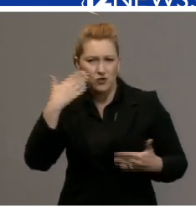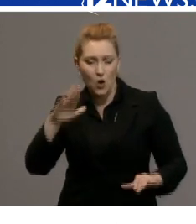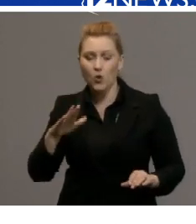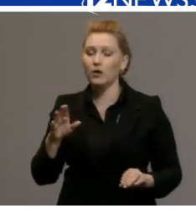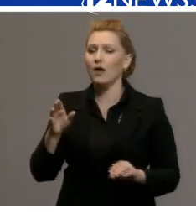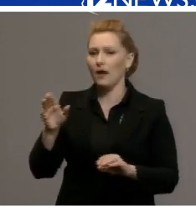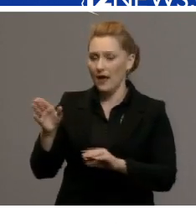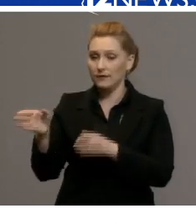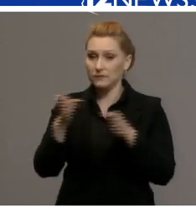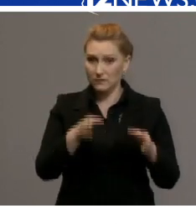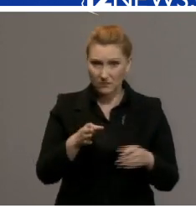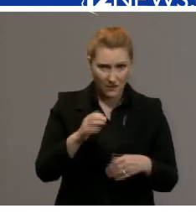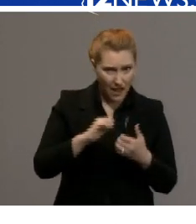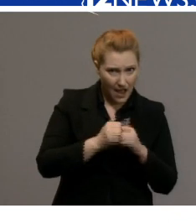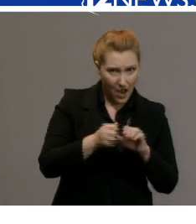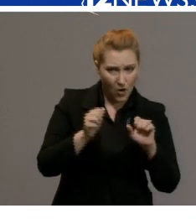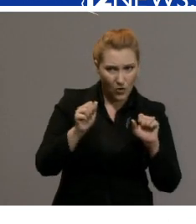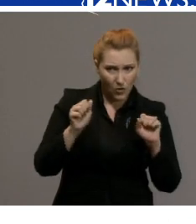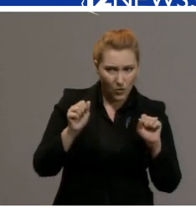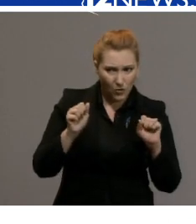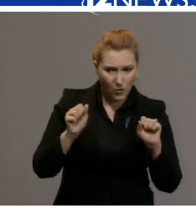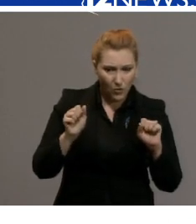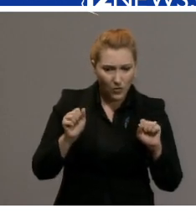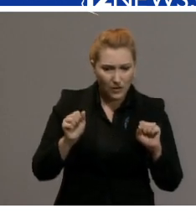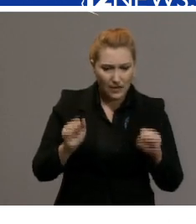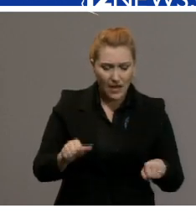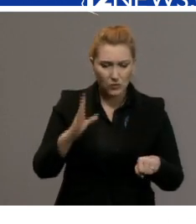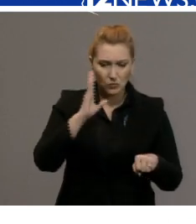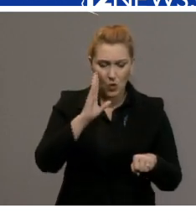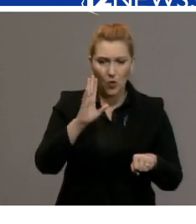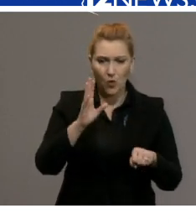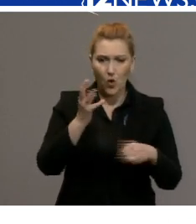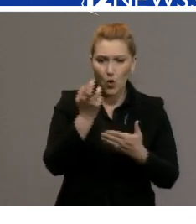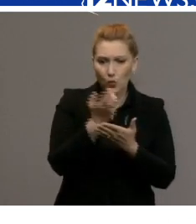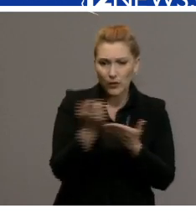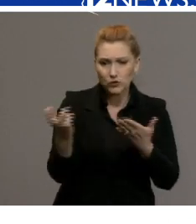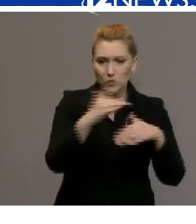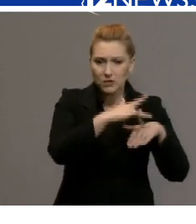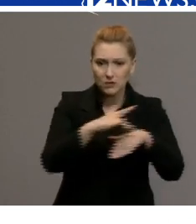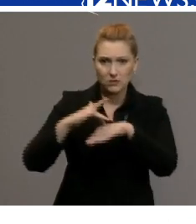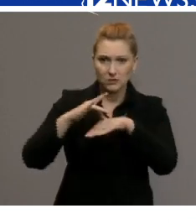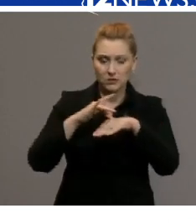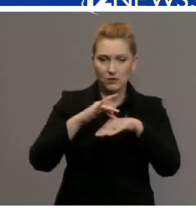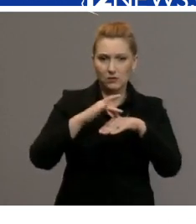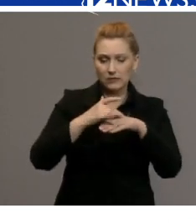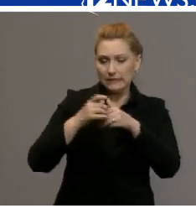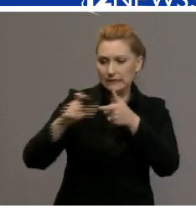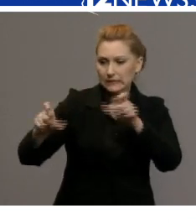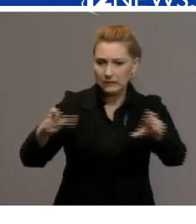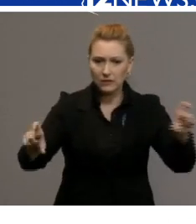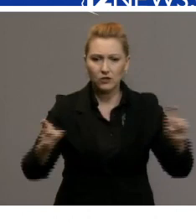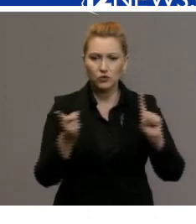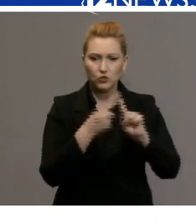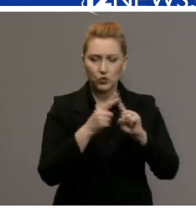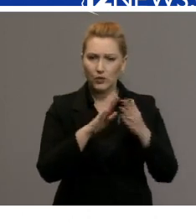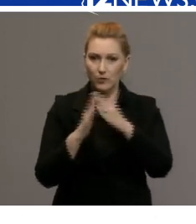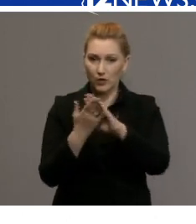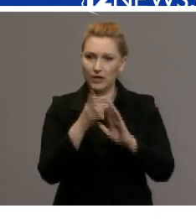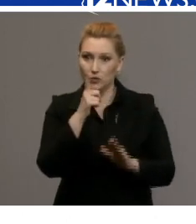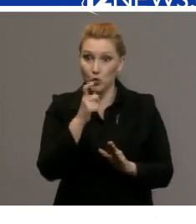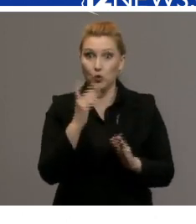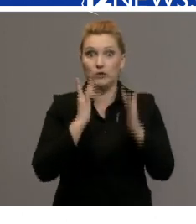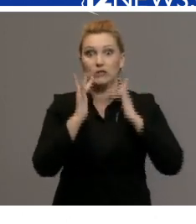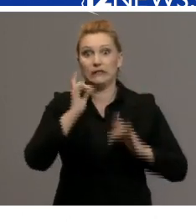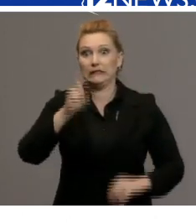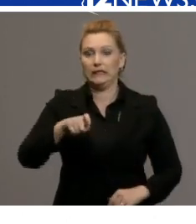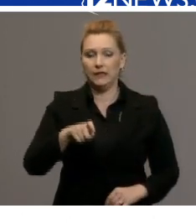that resources are being directed to the communities that need them most? That's a great question. Thanks, Jeremy.